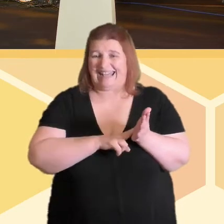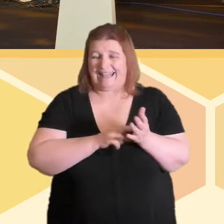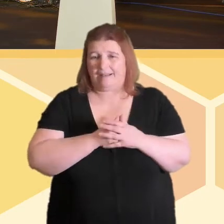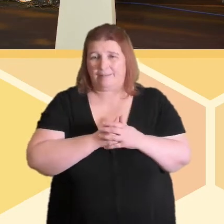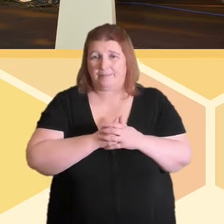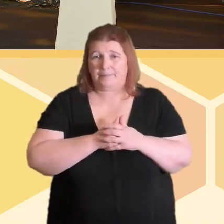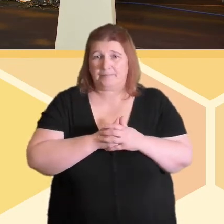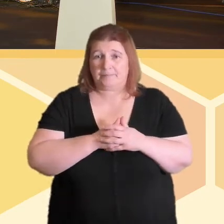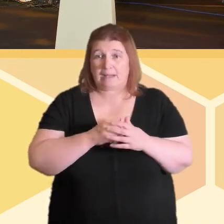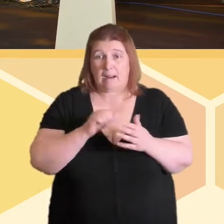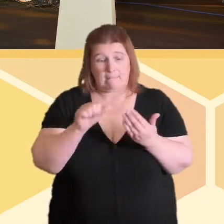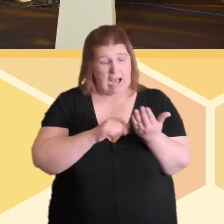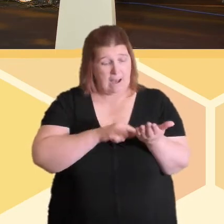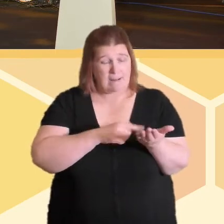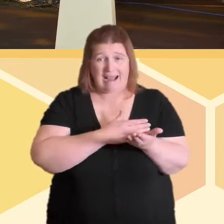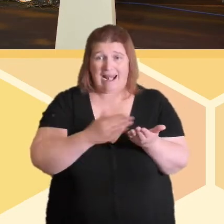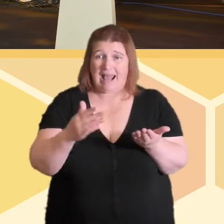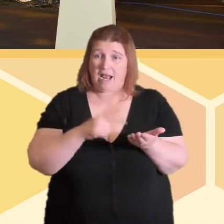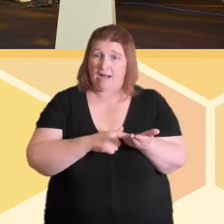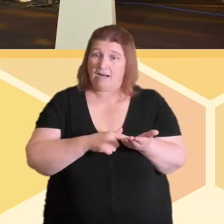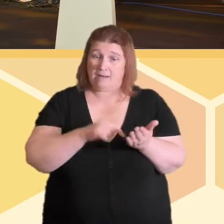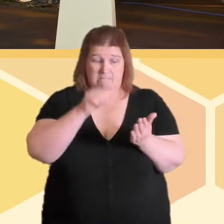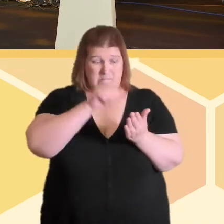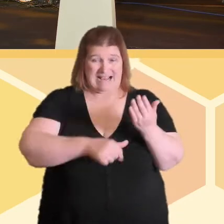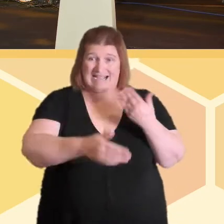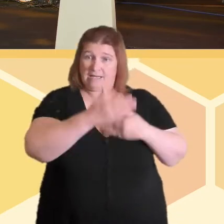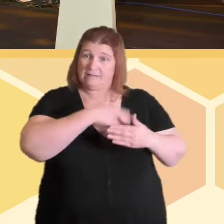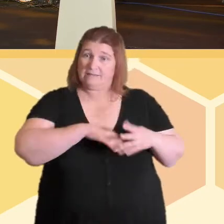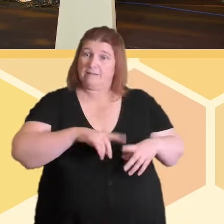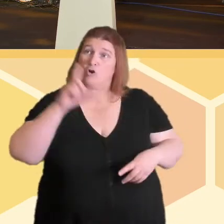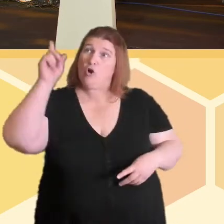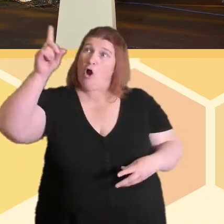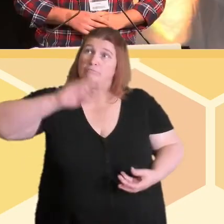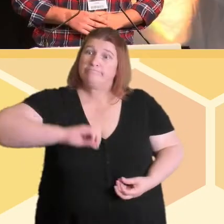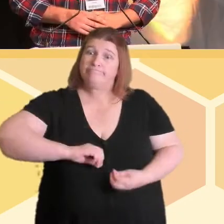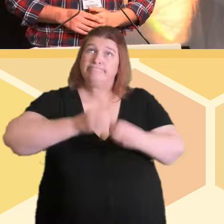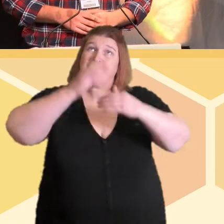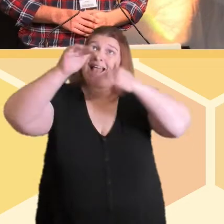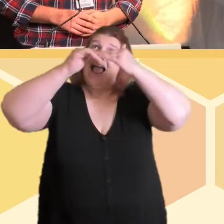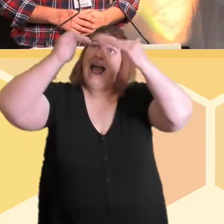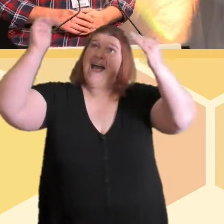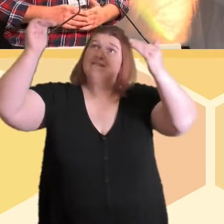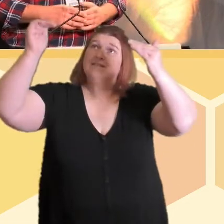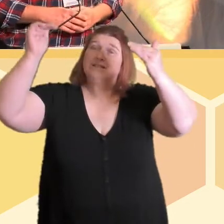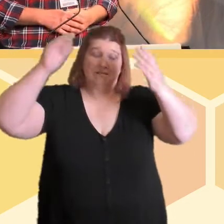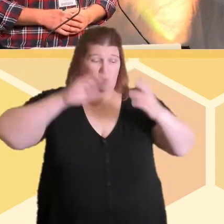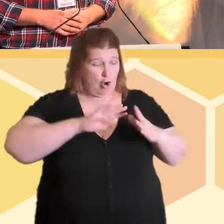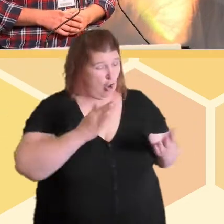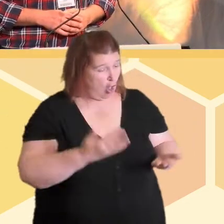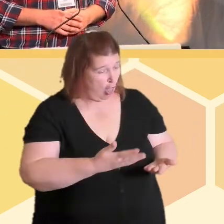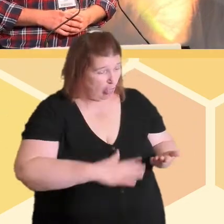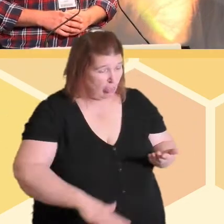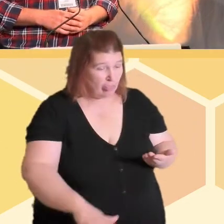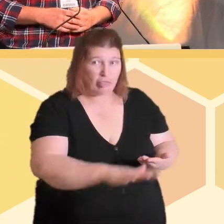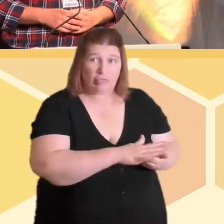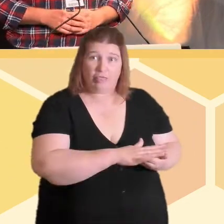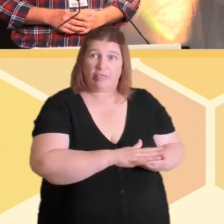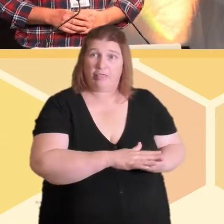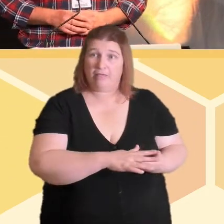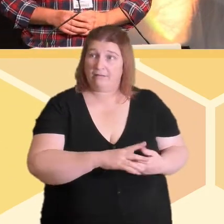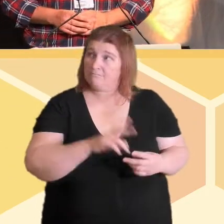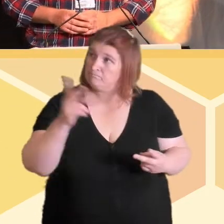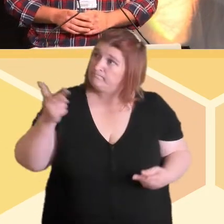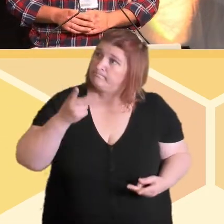The Bible tells us that in the beginning, God created the heavens and the earth, and it was